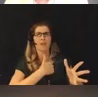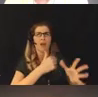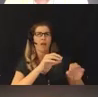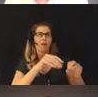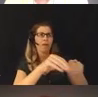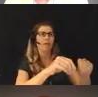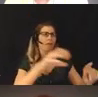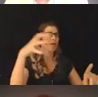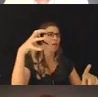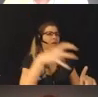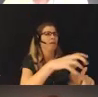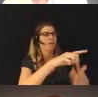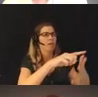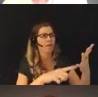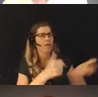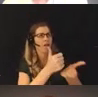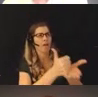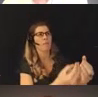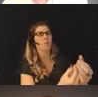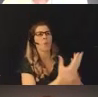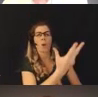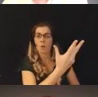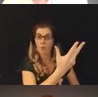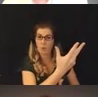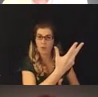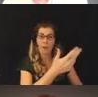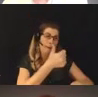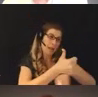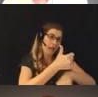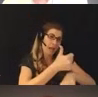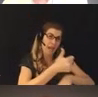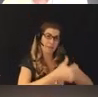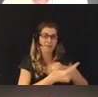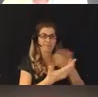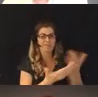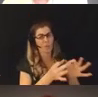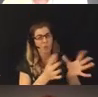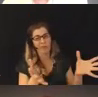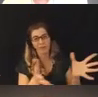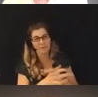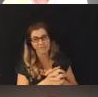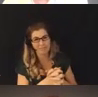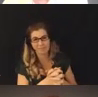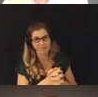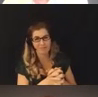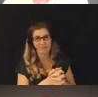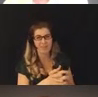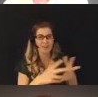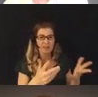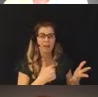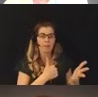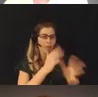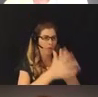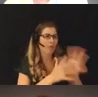better, just like the lettuce. Blaming has no positive effect at all, nor does trying to persuade or use reason or